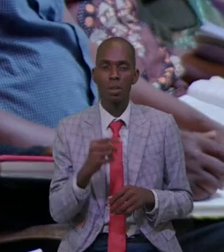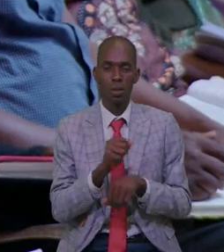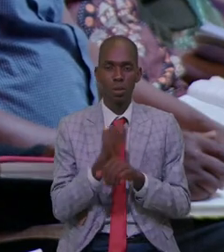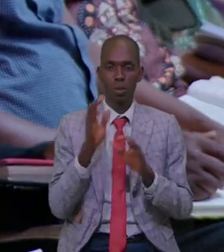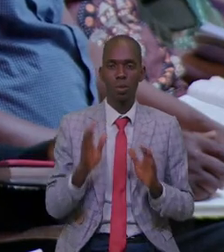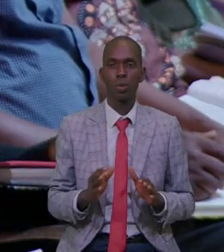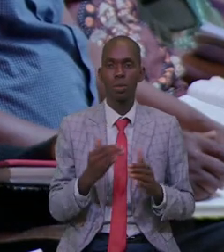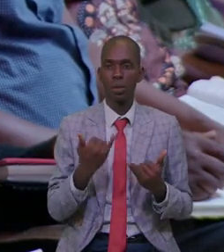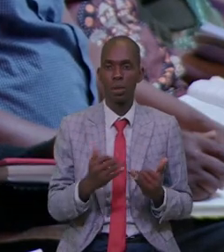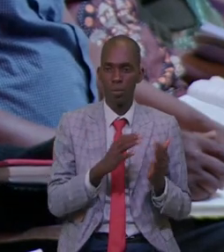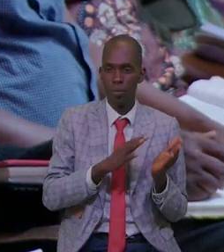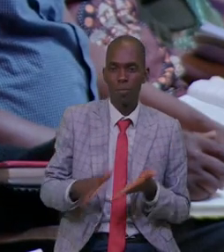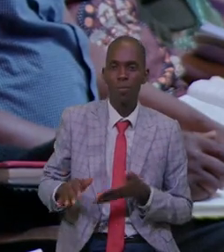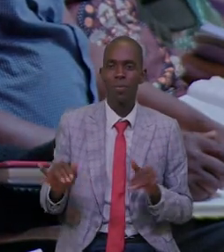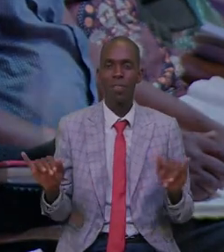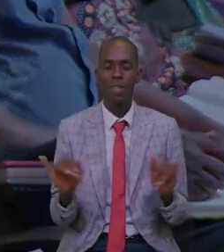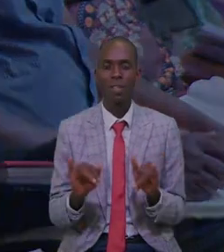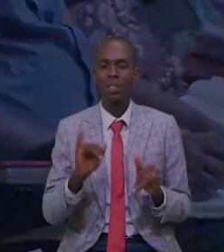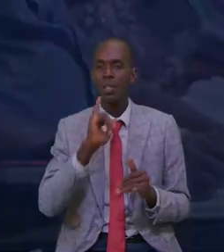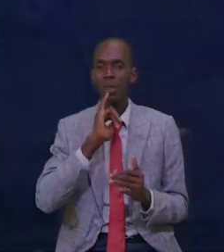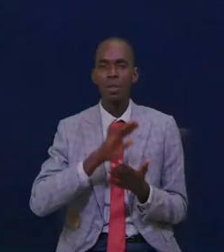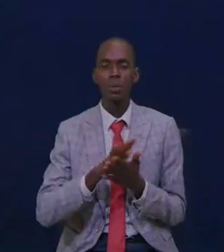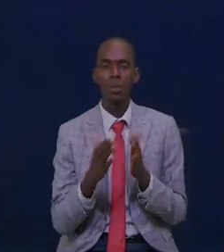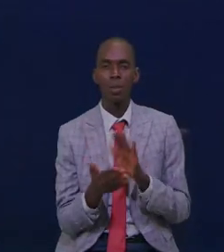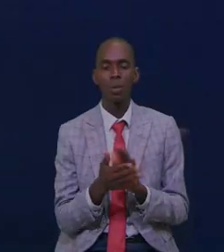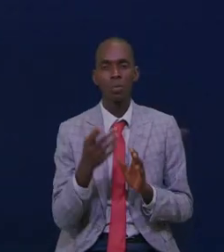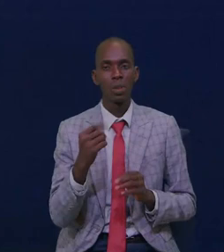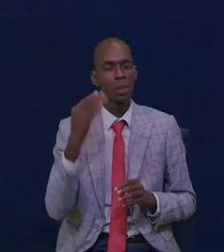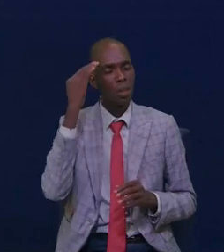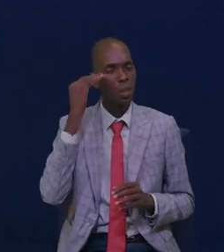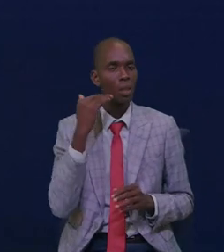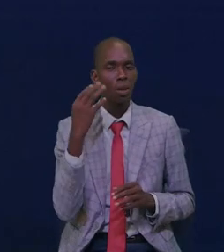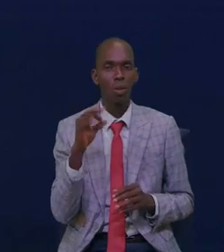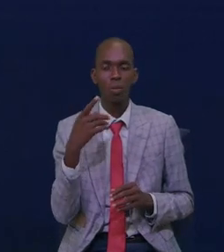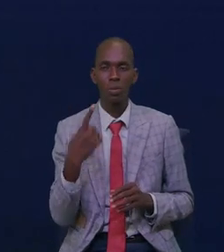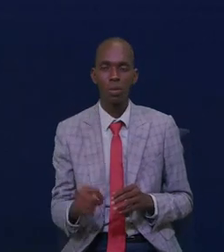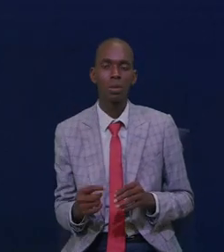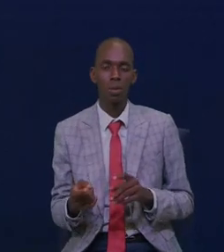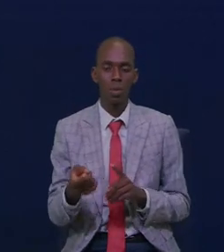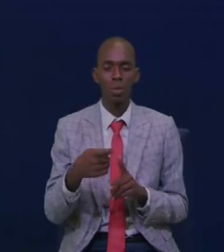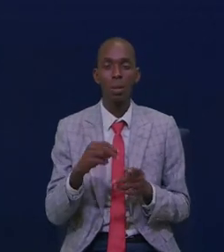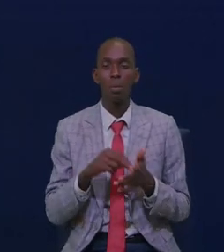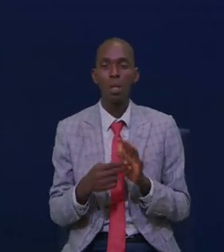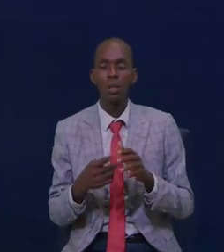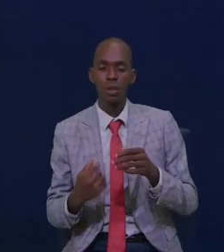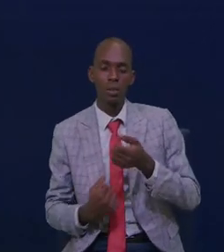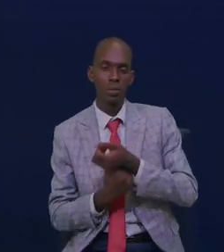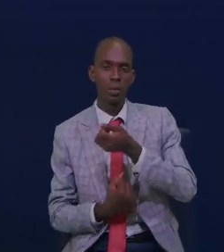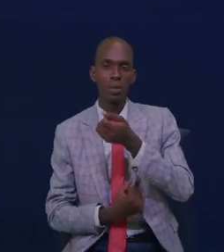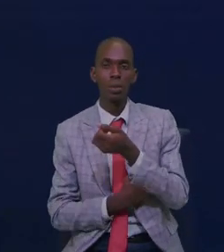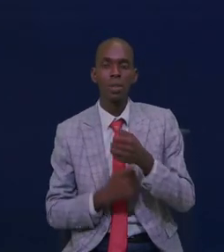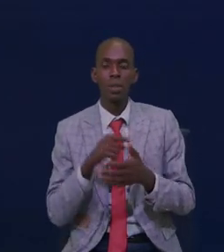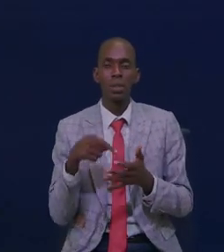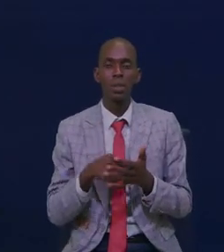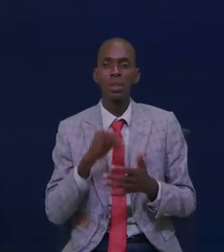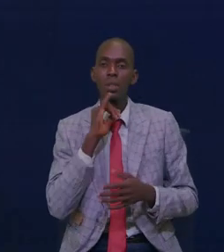the same is become the hedge of the corner. This is the Lord's doing, and it